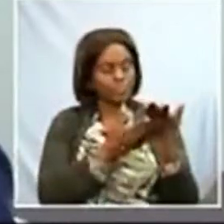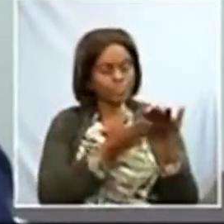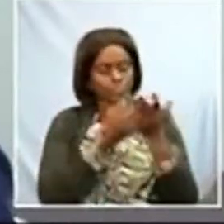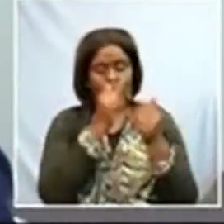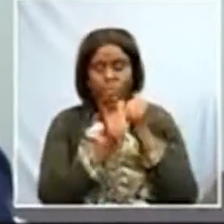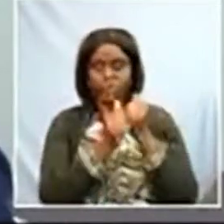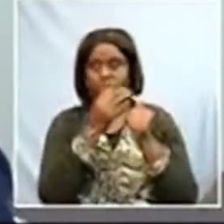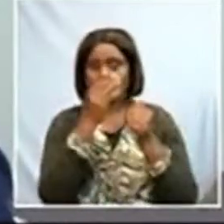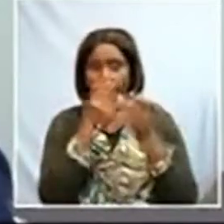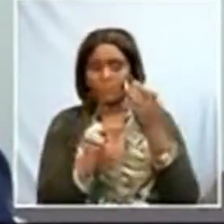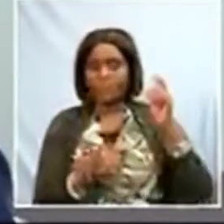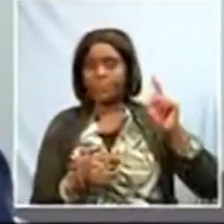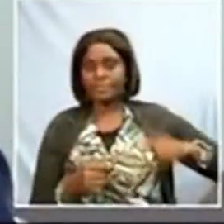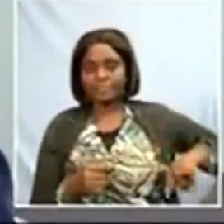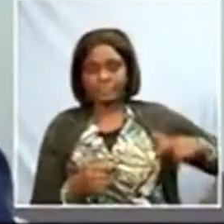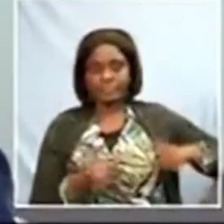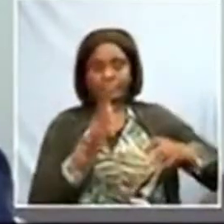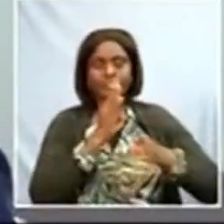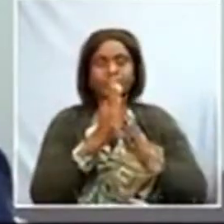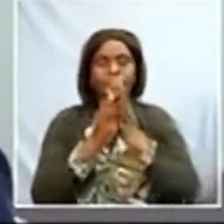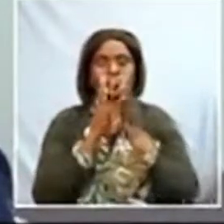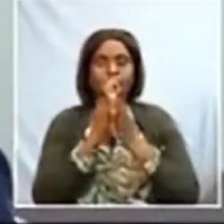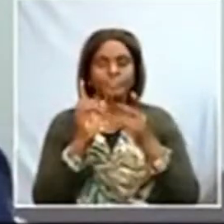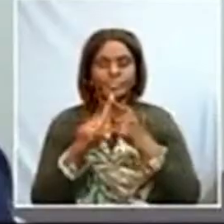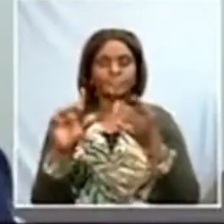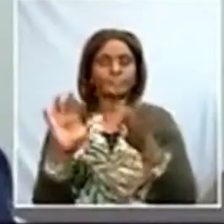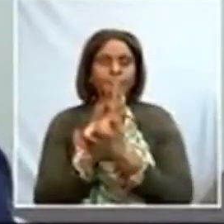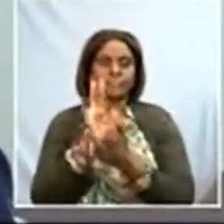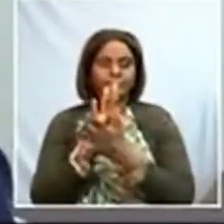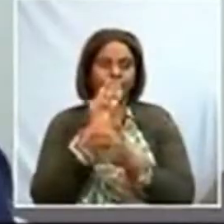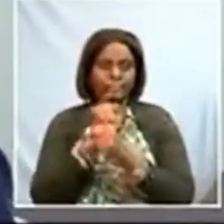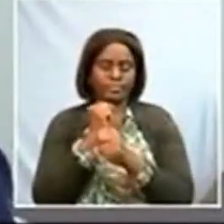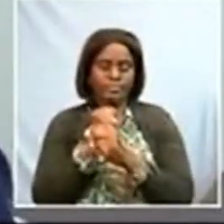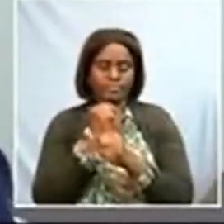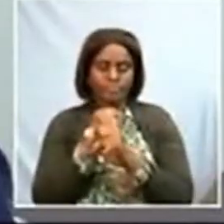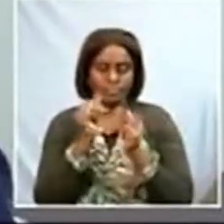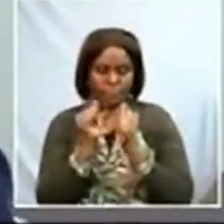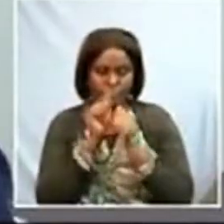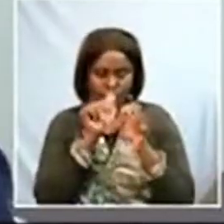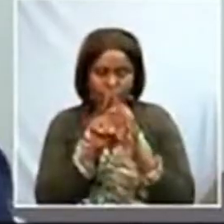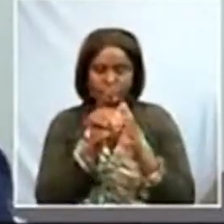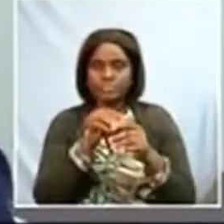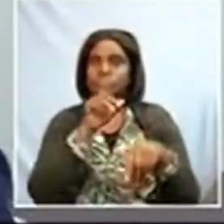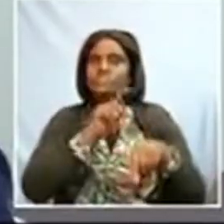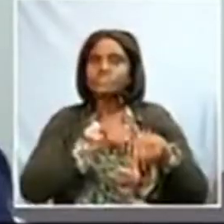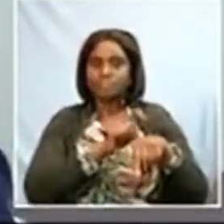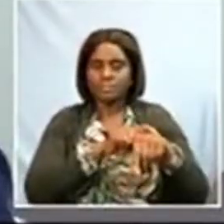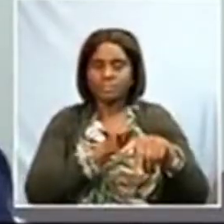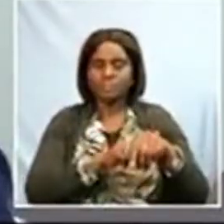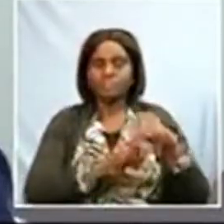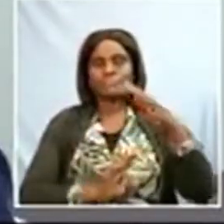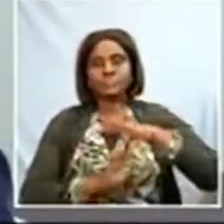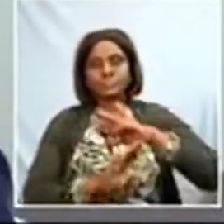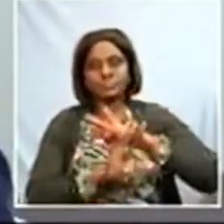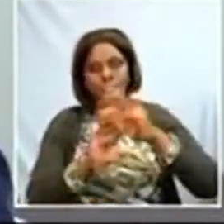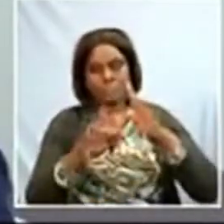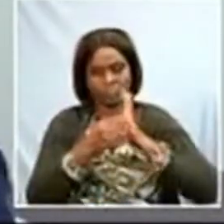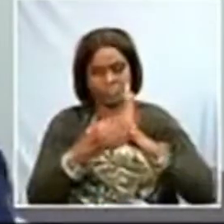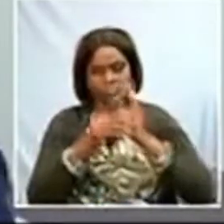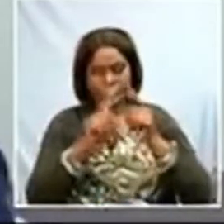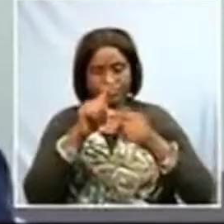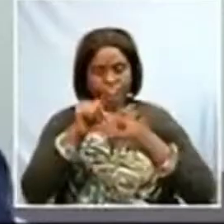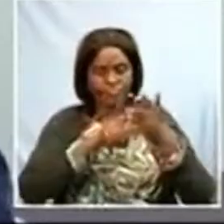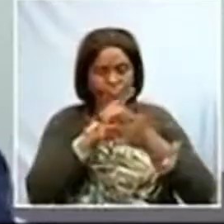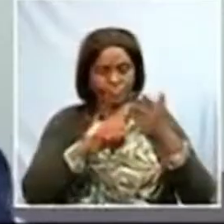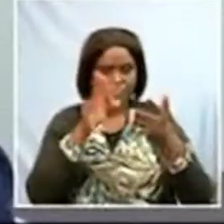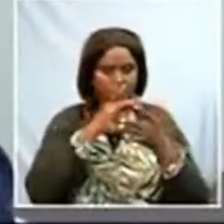to delay by the contractor to execute the works within the stipulated time frame, leading to a